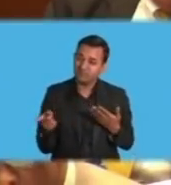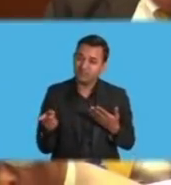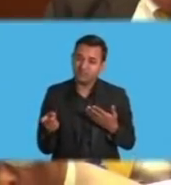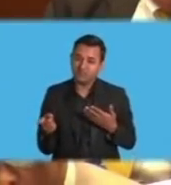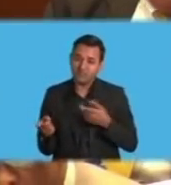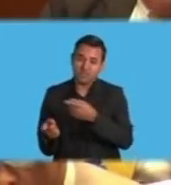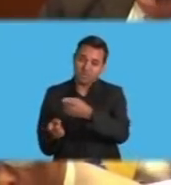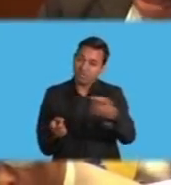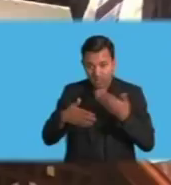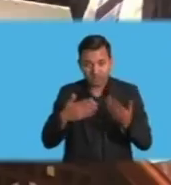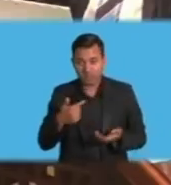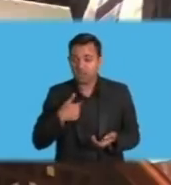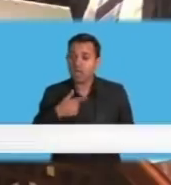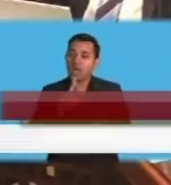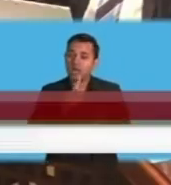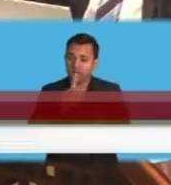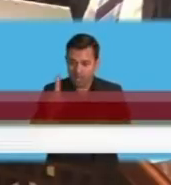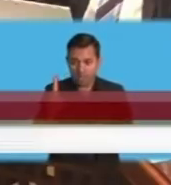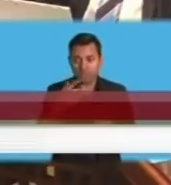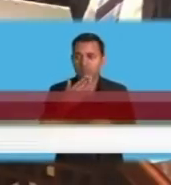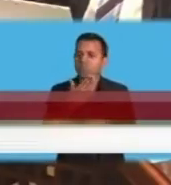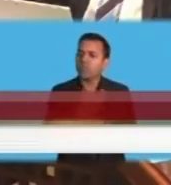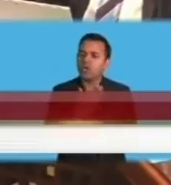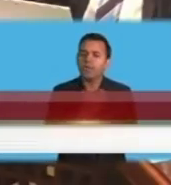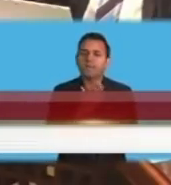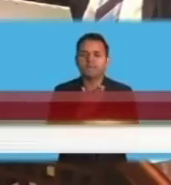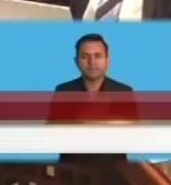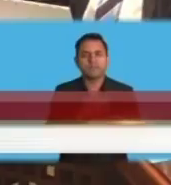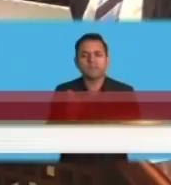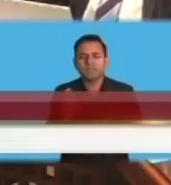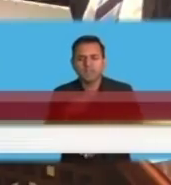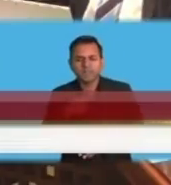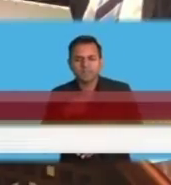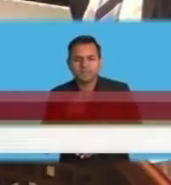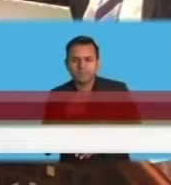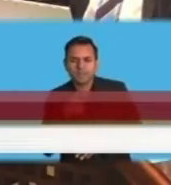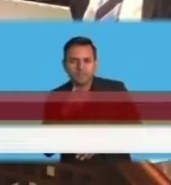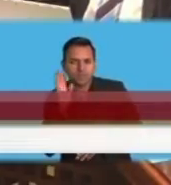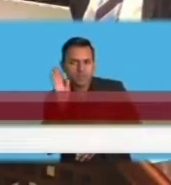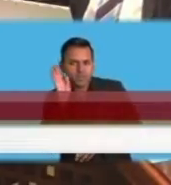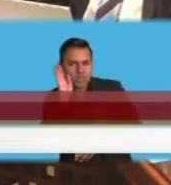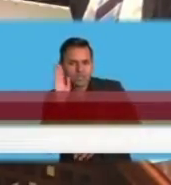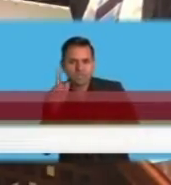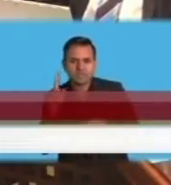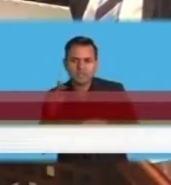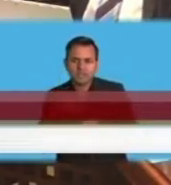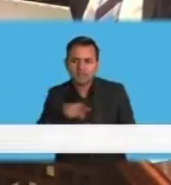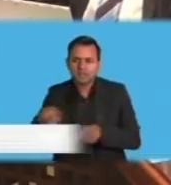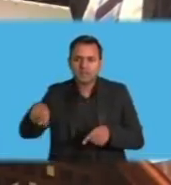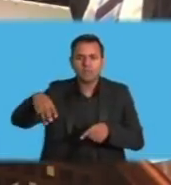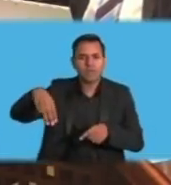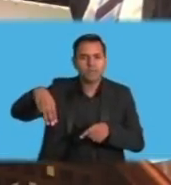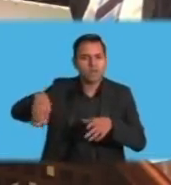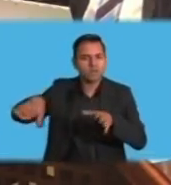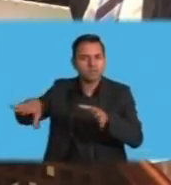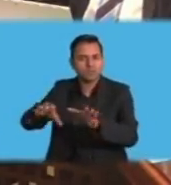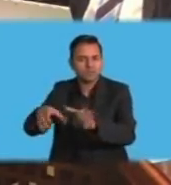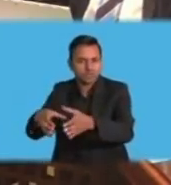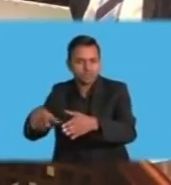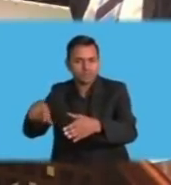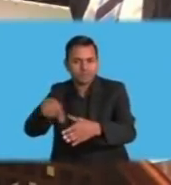we started many years ago. I've been told by the squatters that he has been